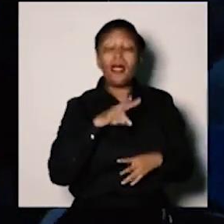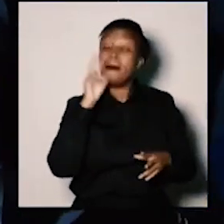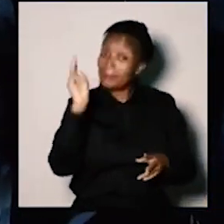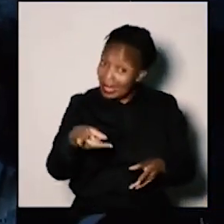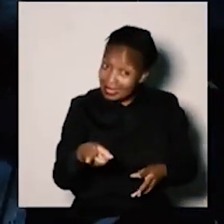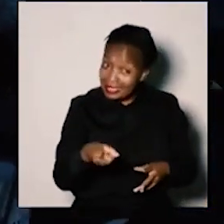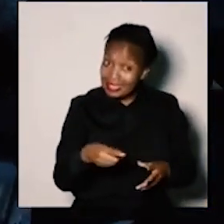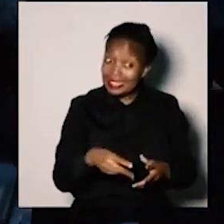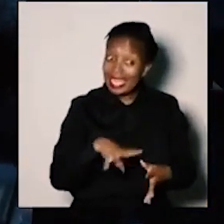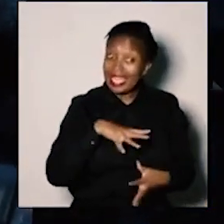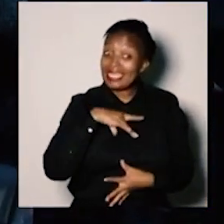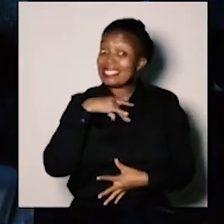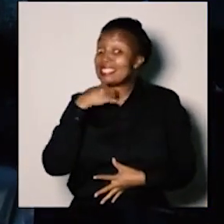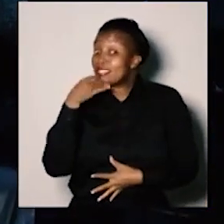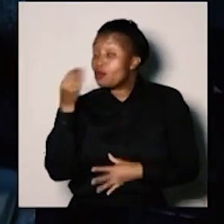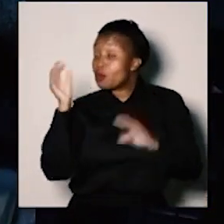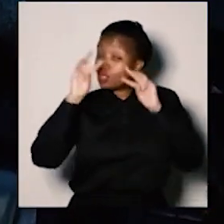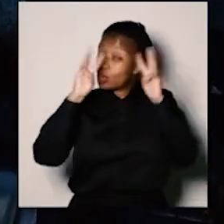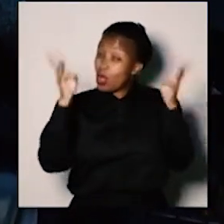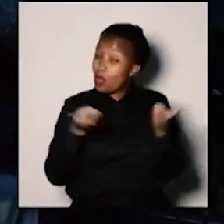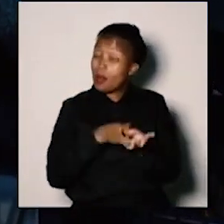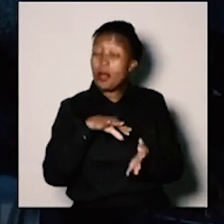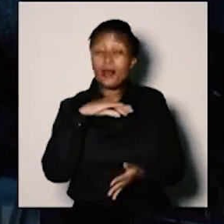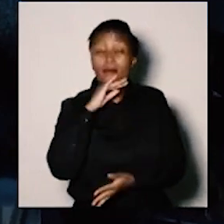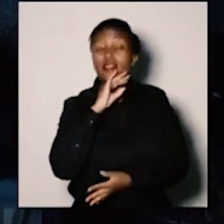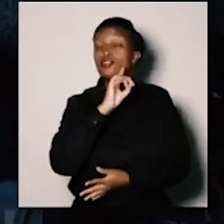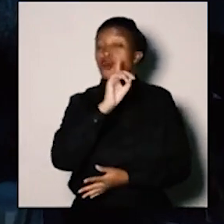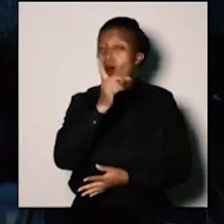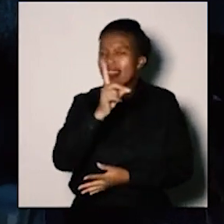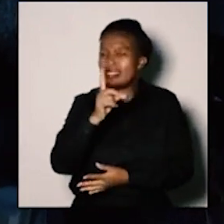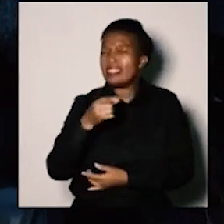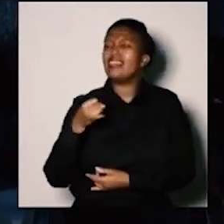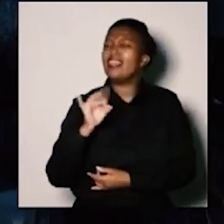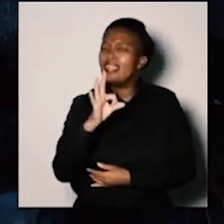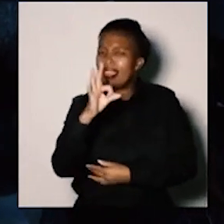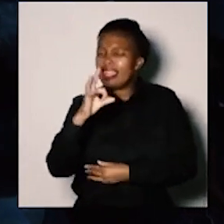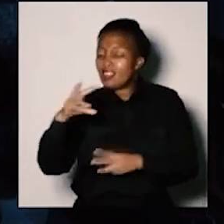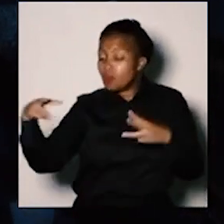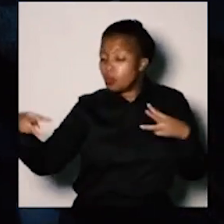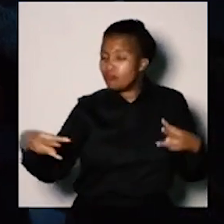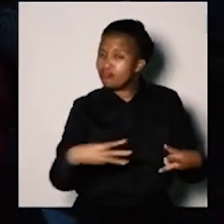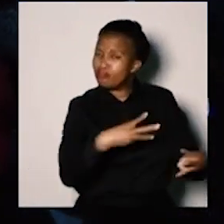spiritual sense, what it means is this. If we are to engage in warfare,